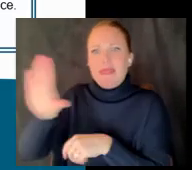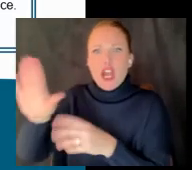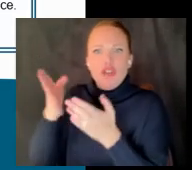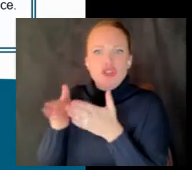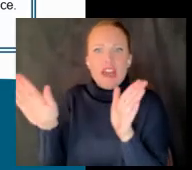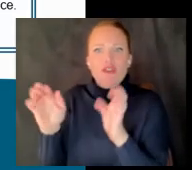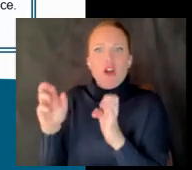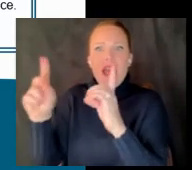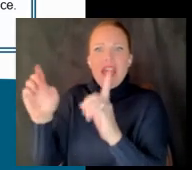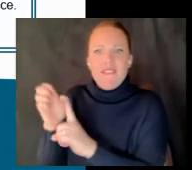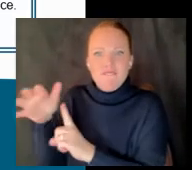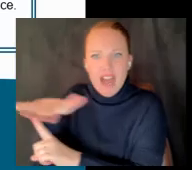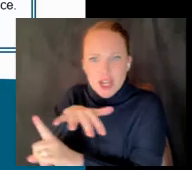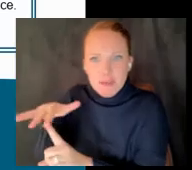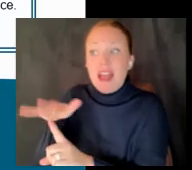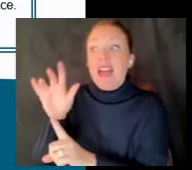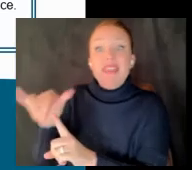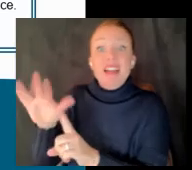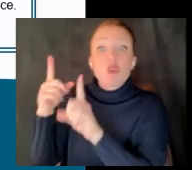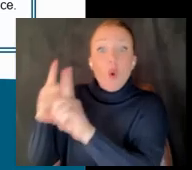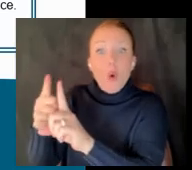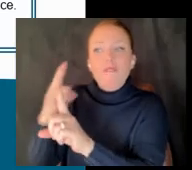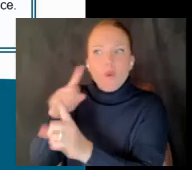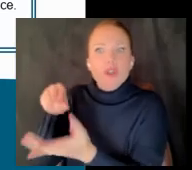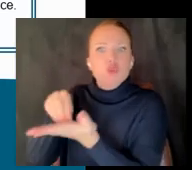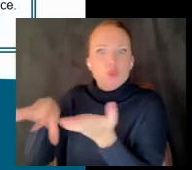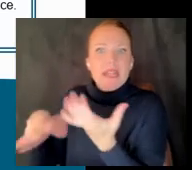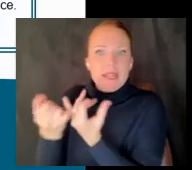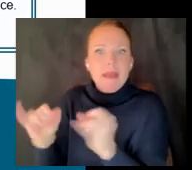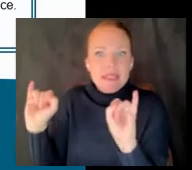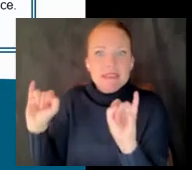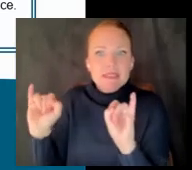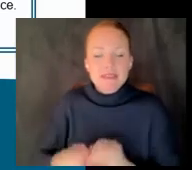is the key to promoting student independence.